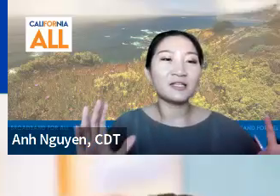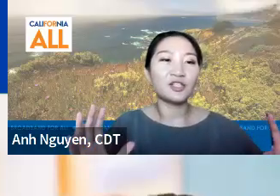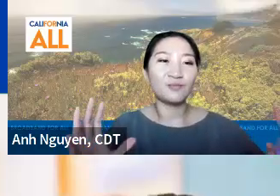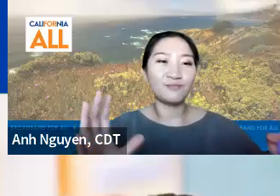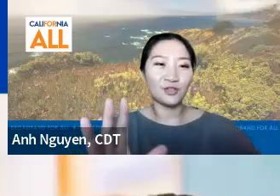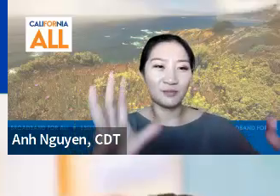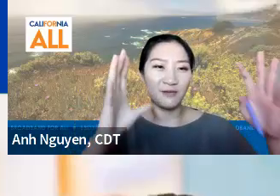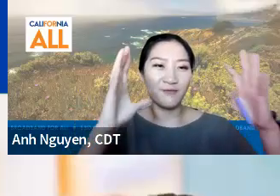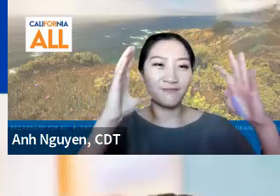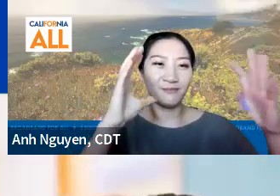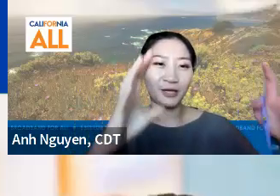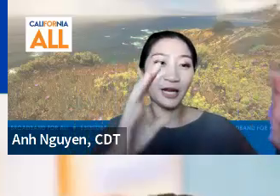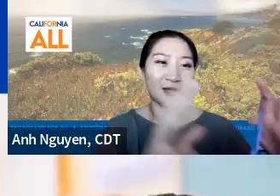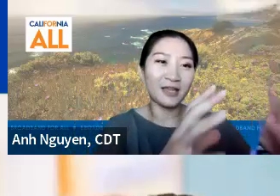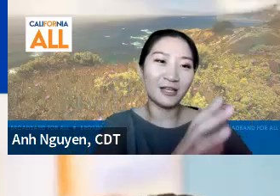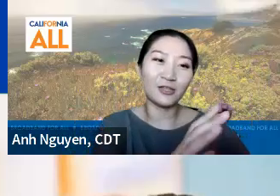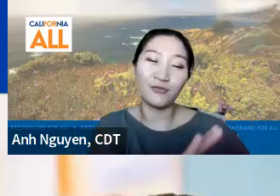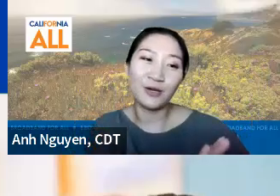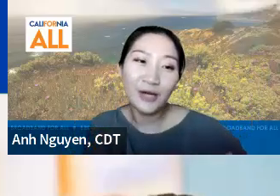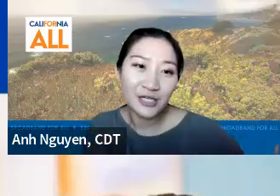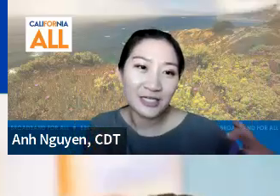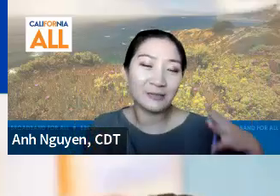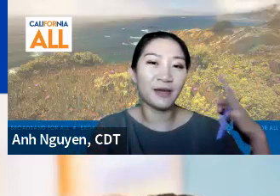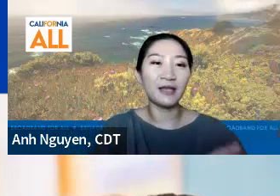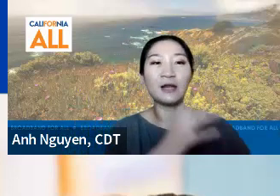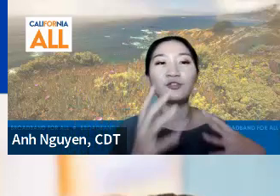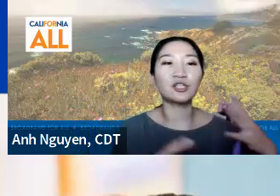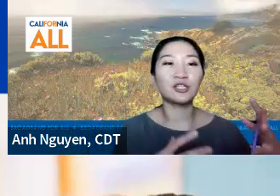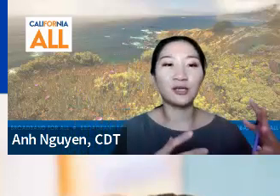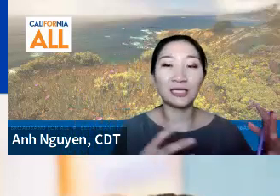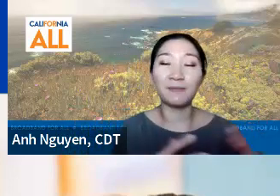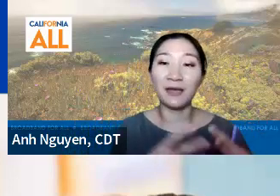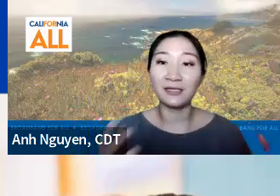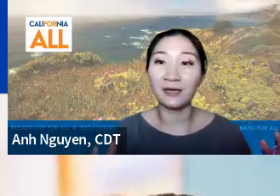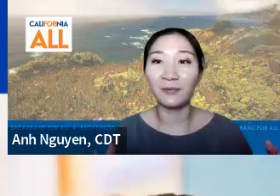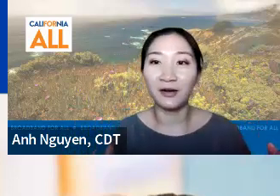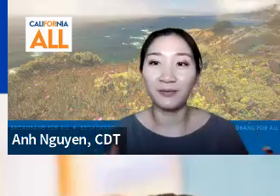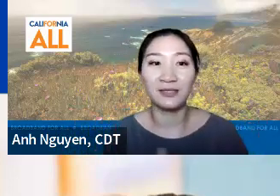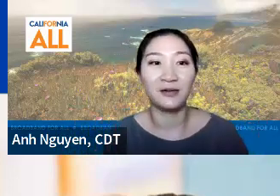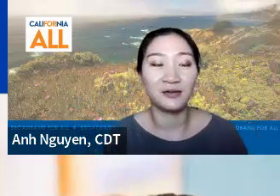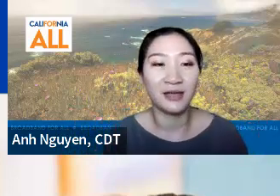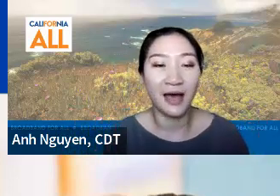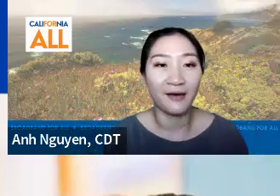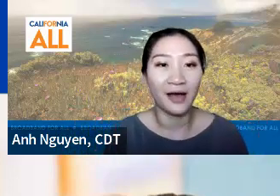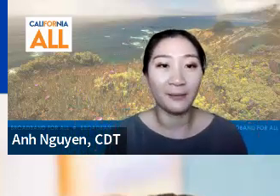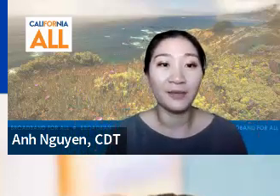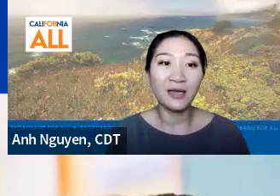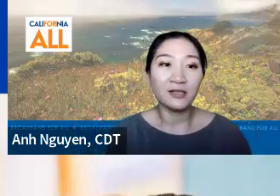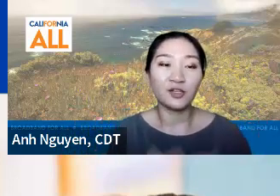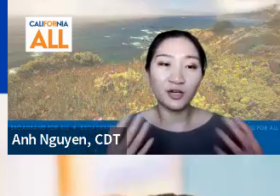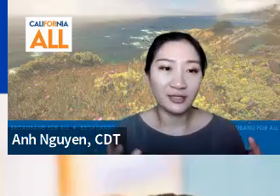Don't want us to just be locked in these three questions, but just to expand on what our presenters